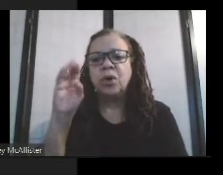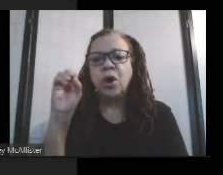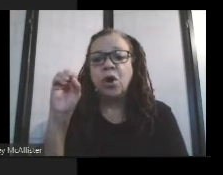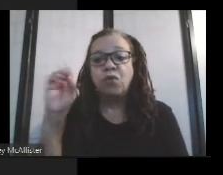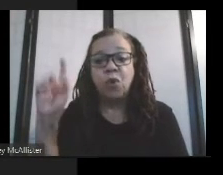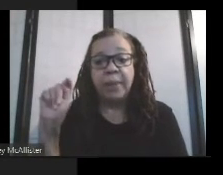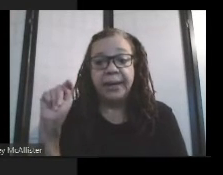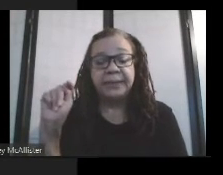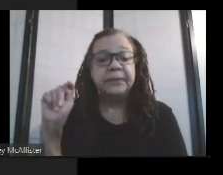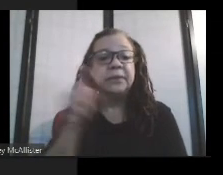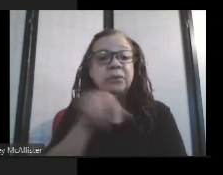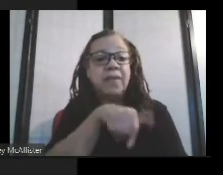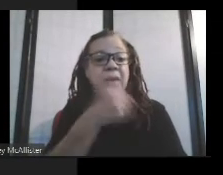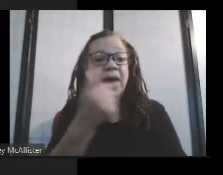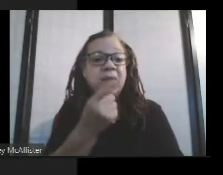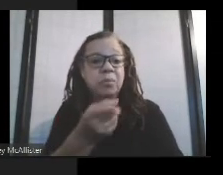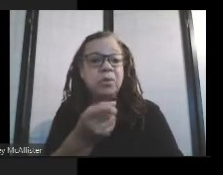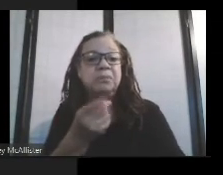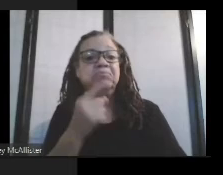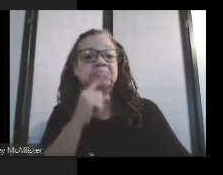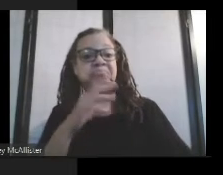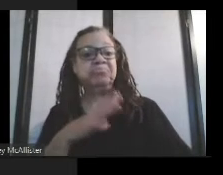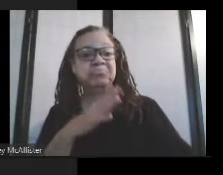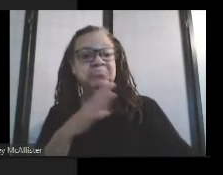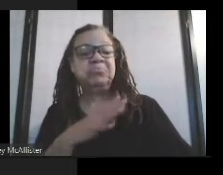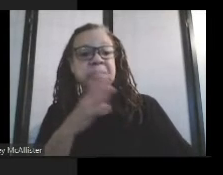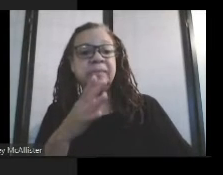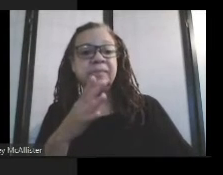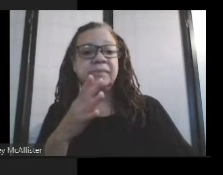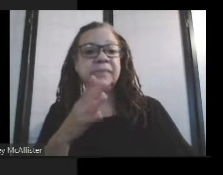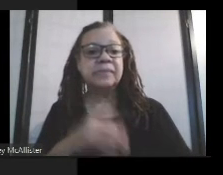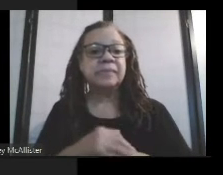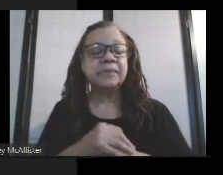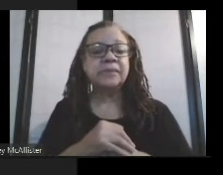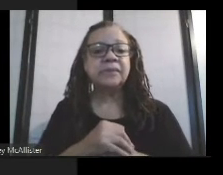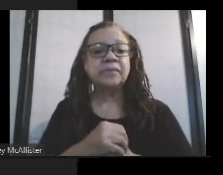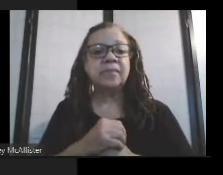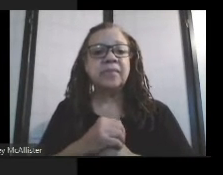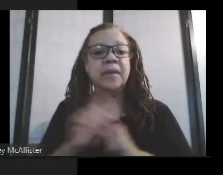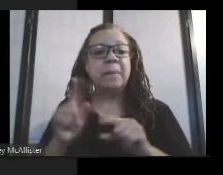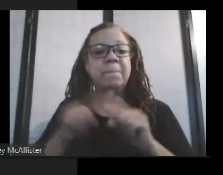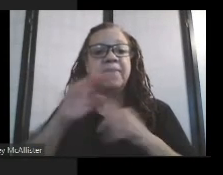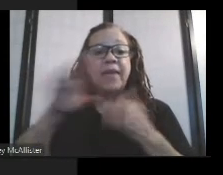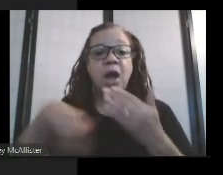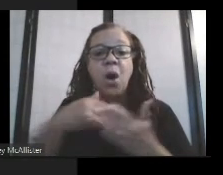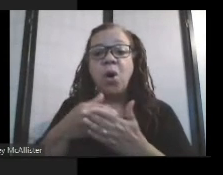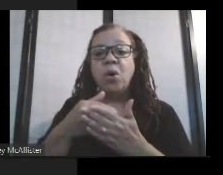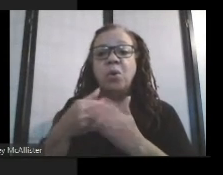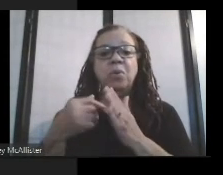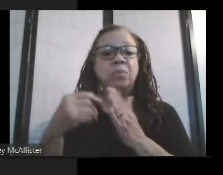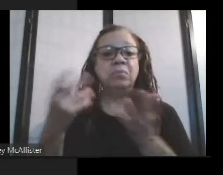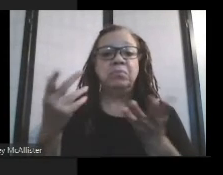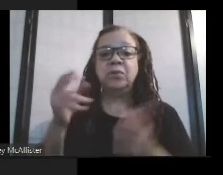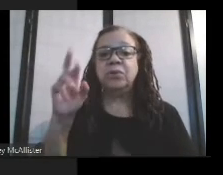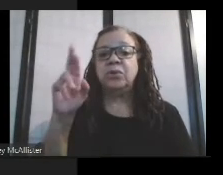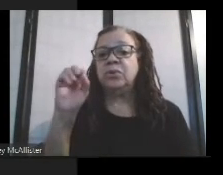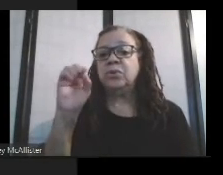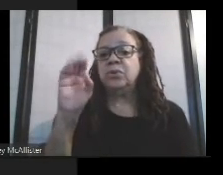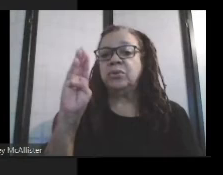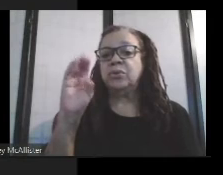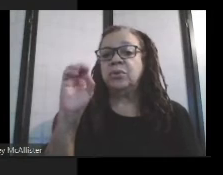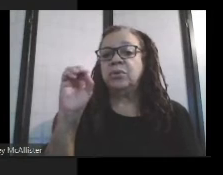robot, while some of the other ones are more polished in how they were constructed. But